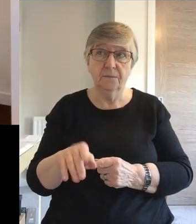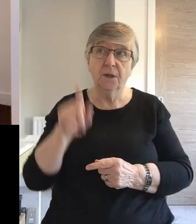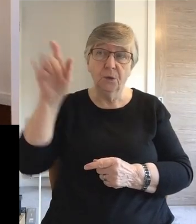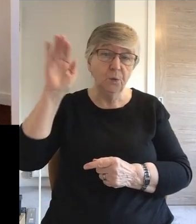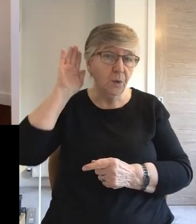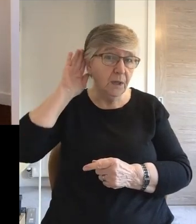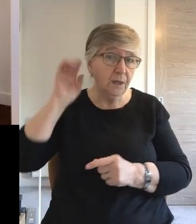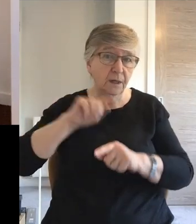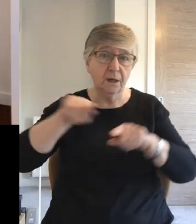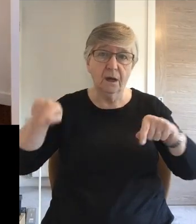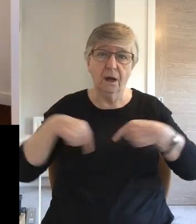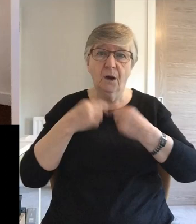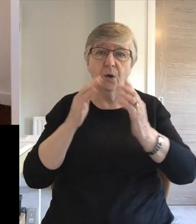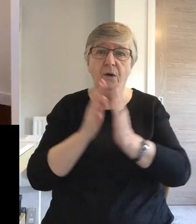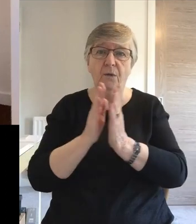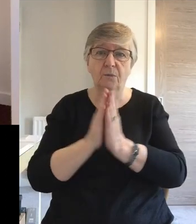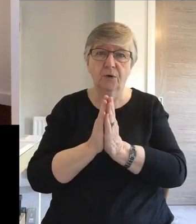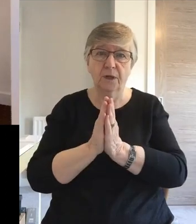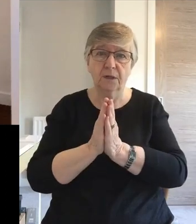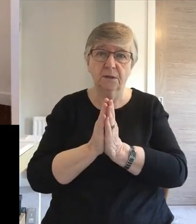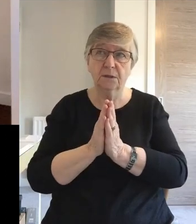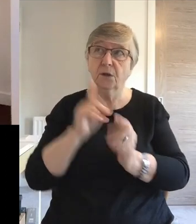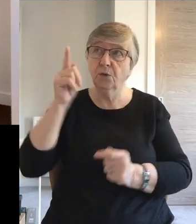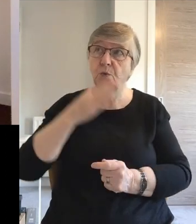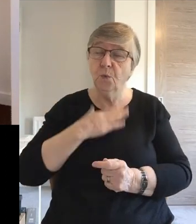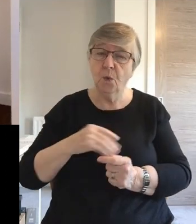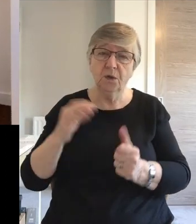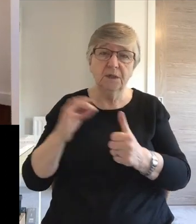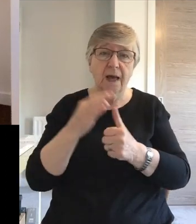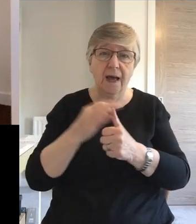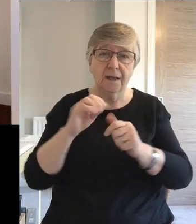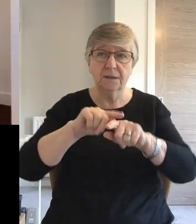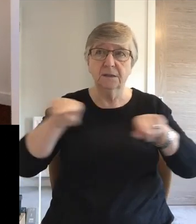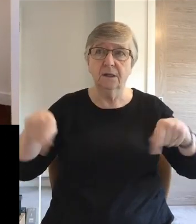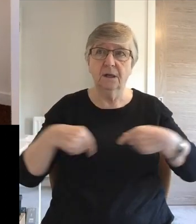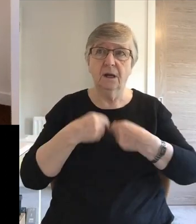You're hearing us, and you're keen to answer us.